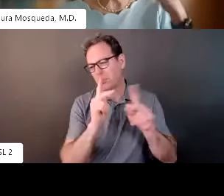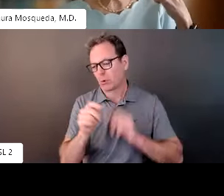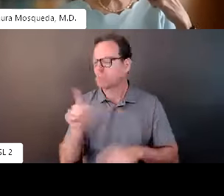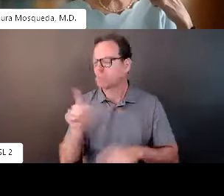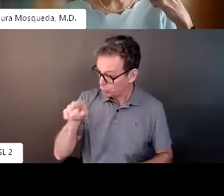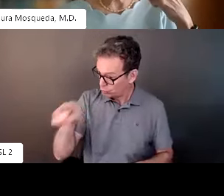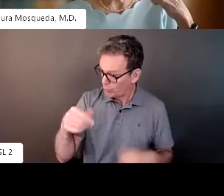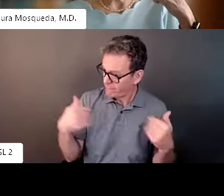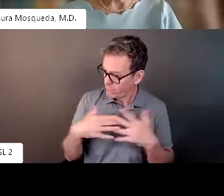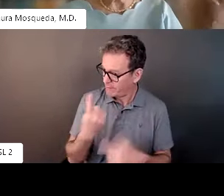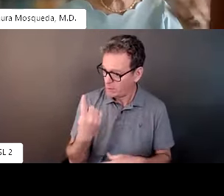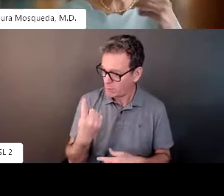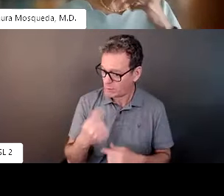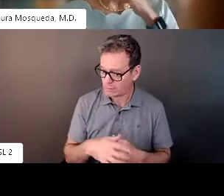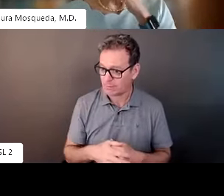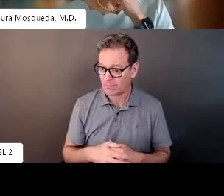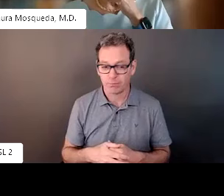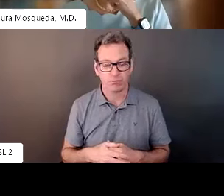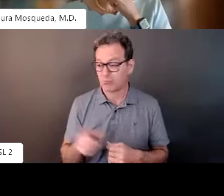Is anybody hurting you?